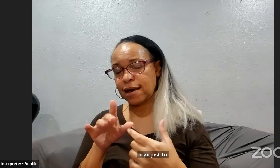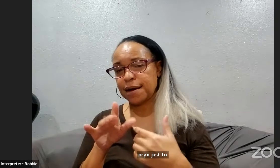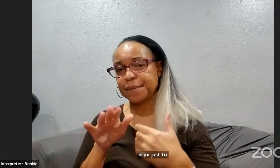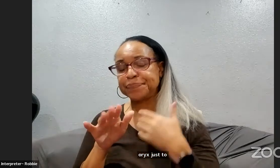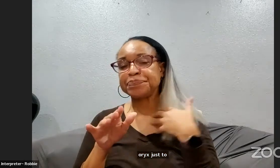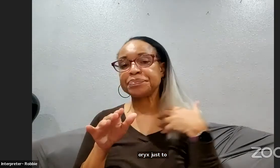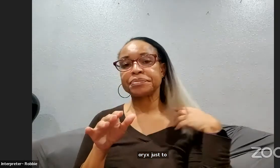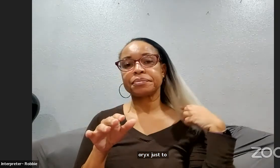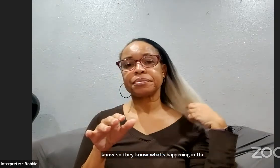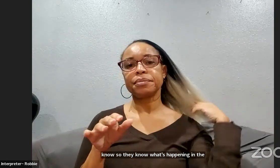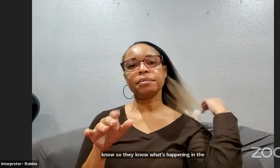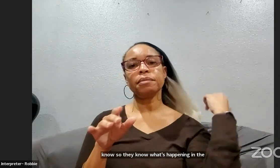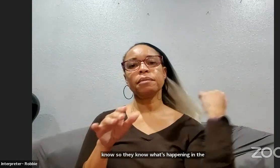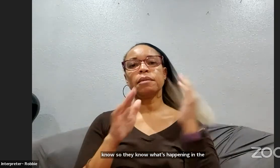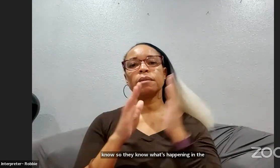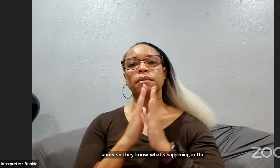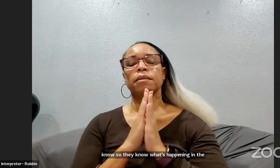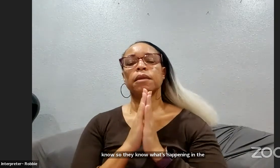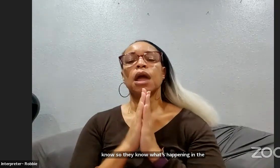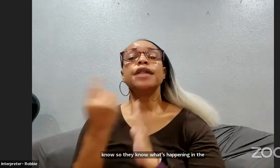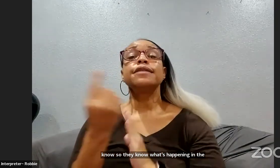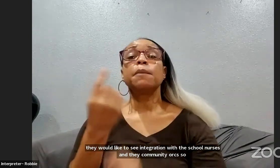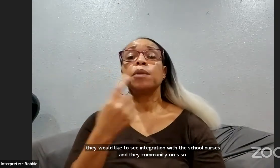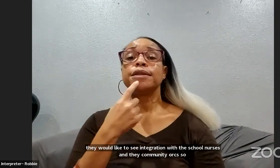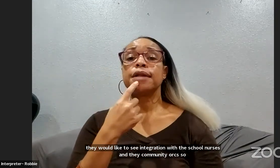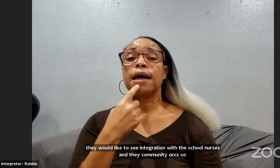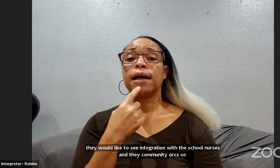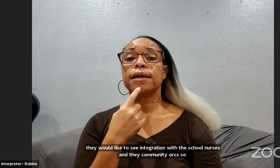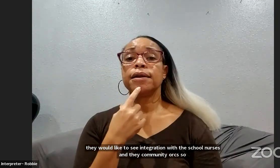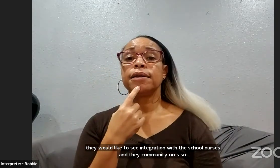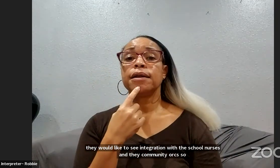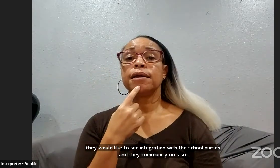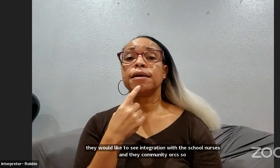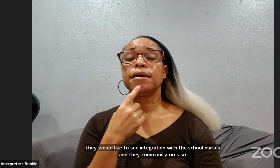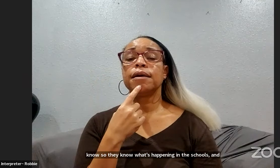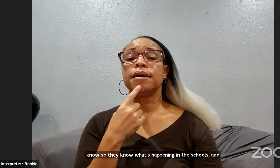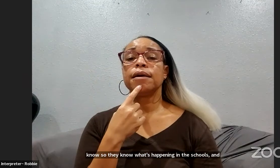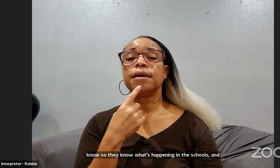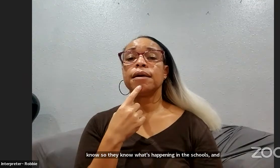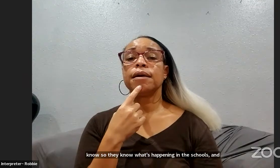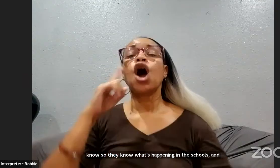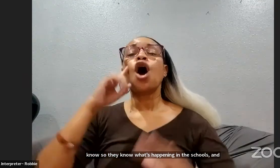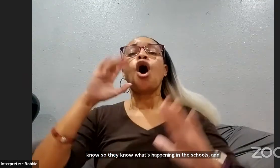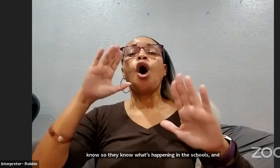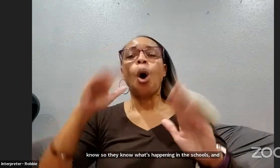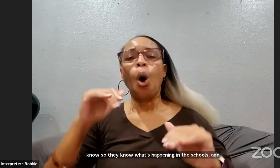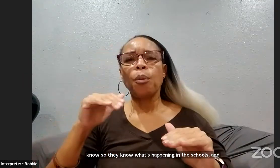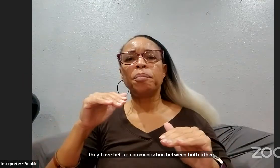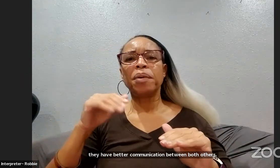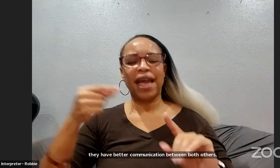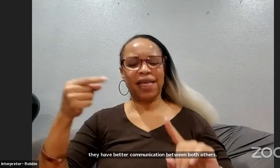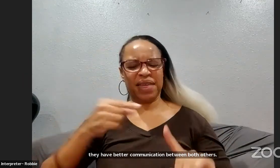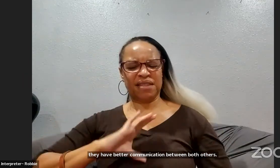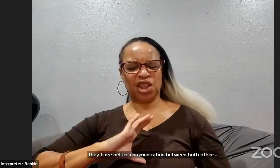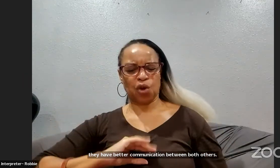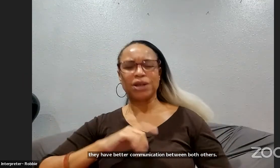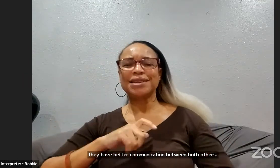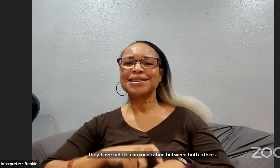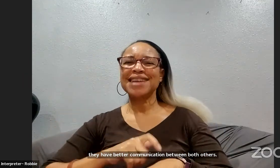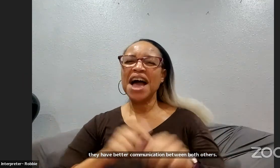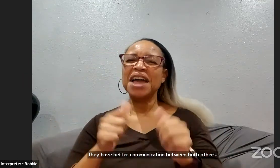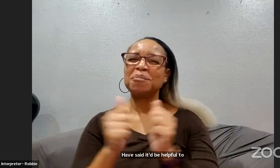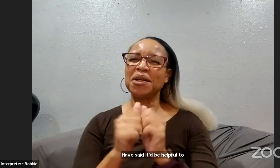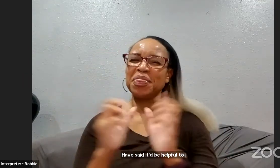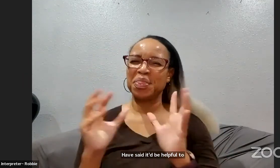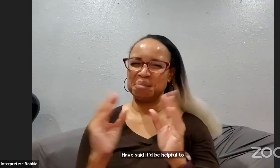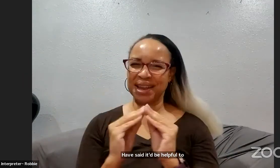there's someone said there was a source of hope in a discouraging time with these meetings.